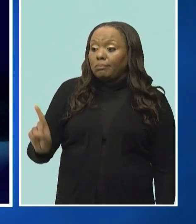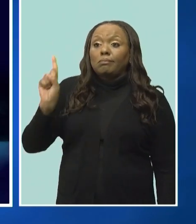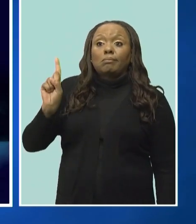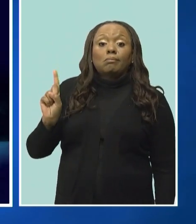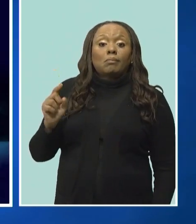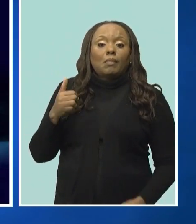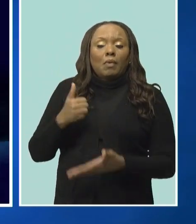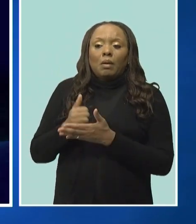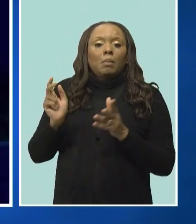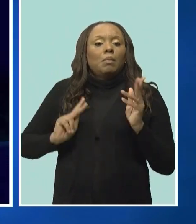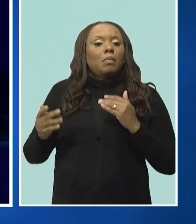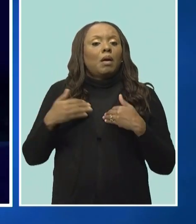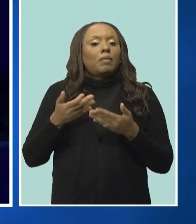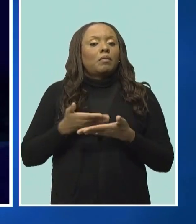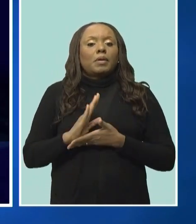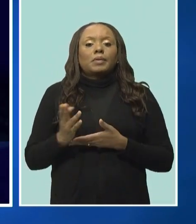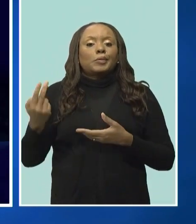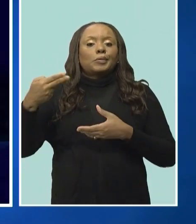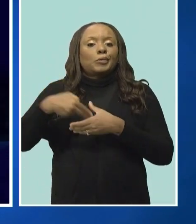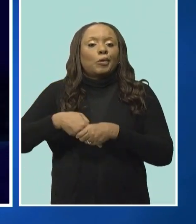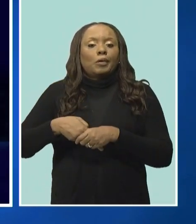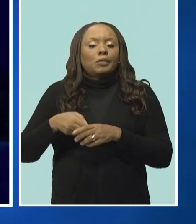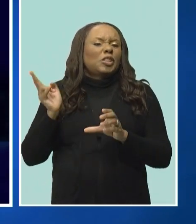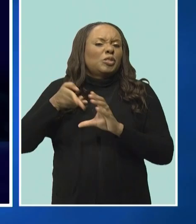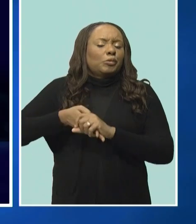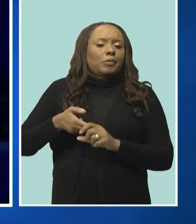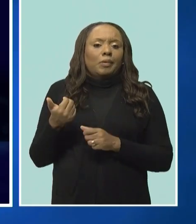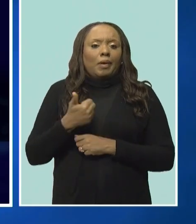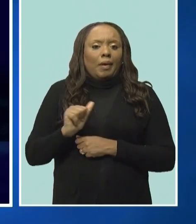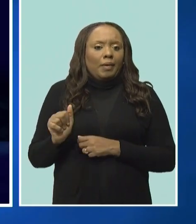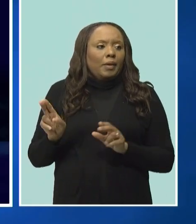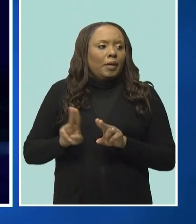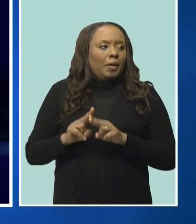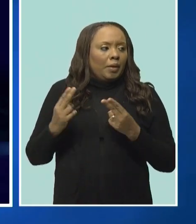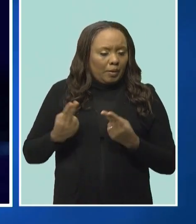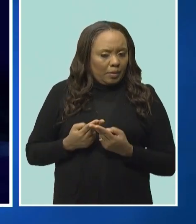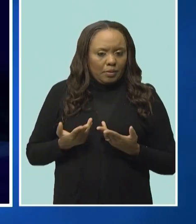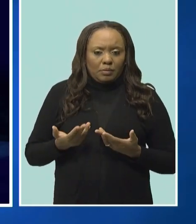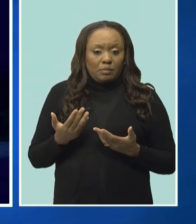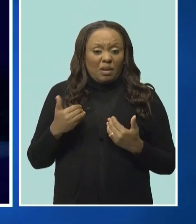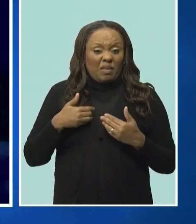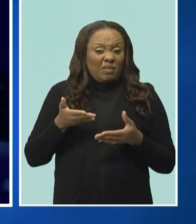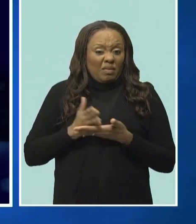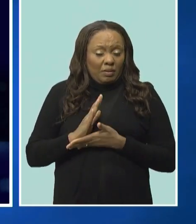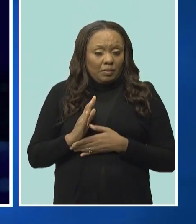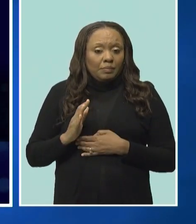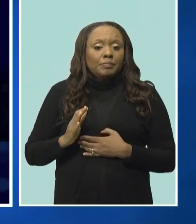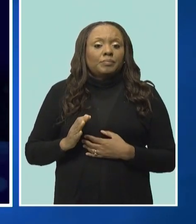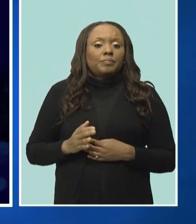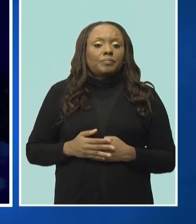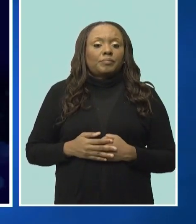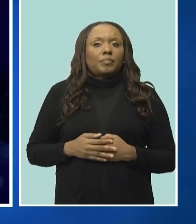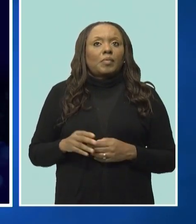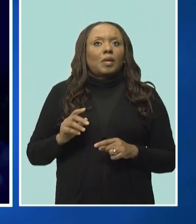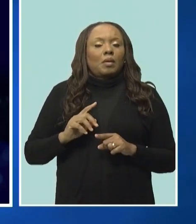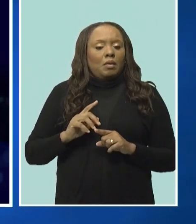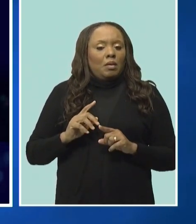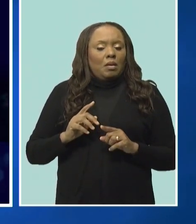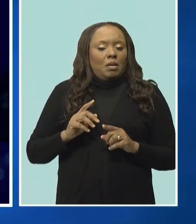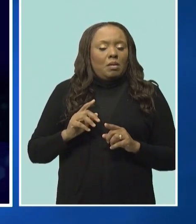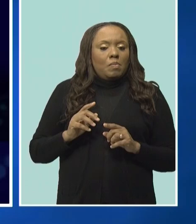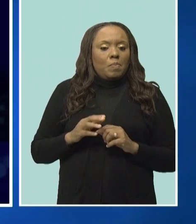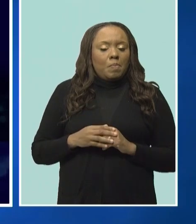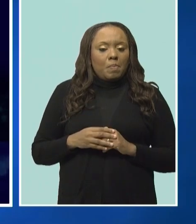join any union of their choice, unless that recruits people in that category. For instance, they couldn't go to the teachers union, they couldn't